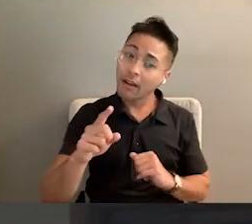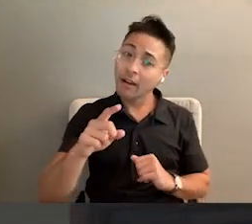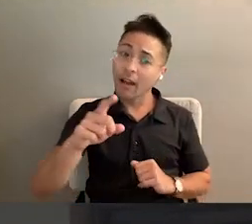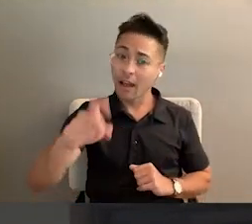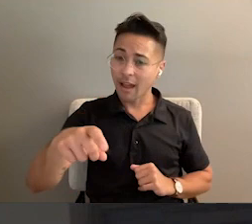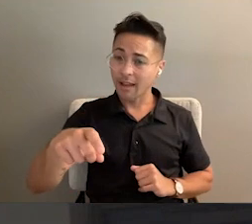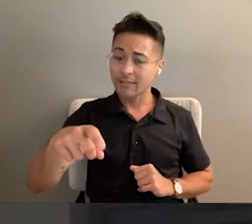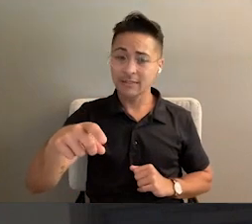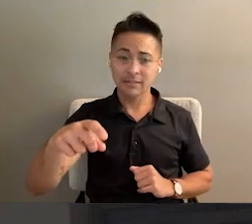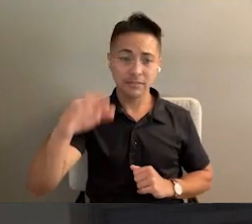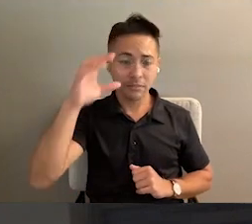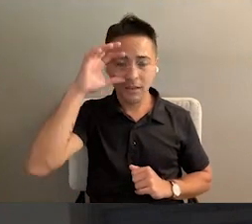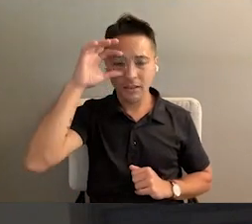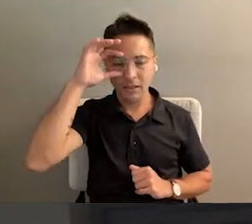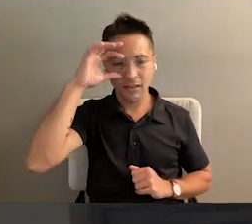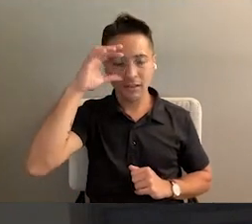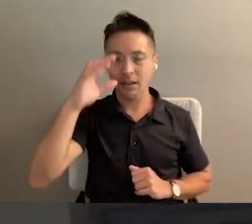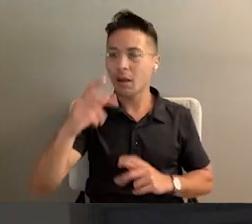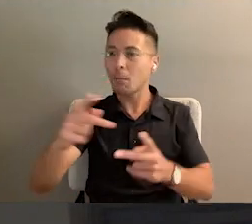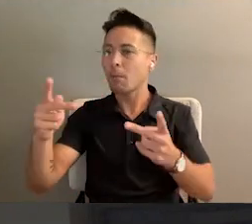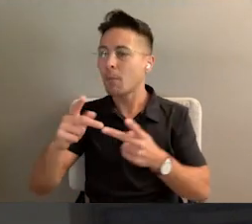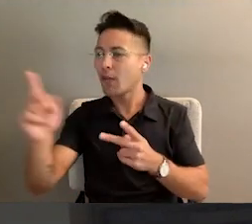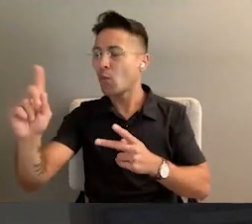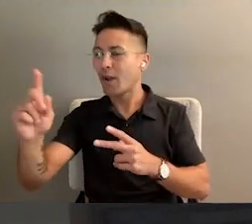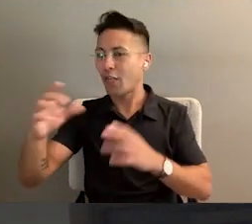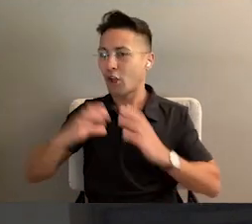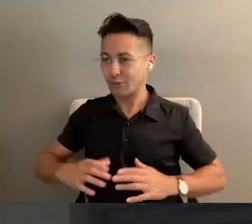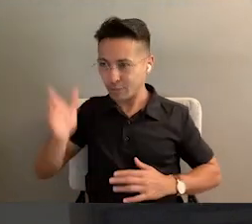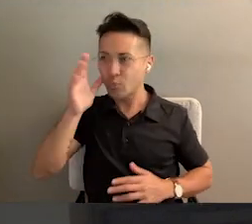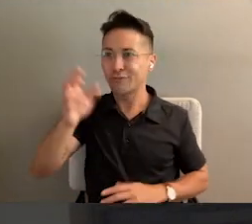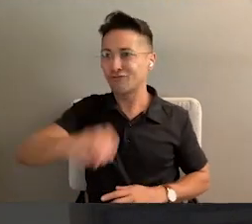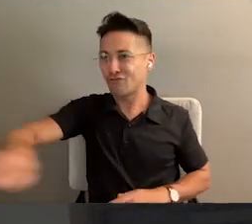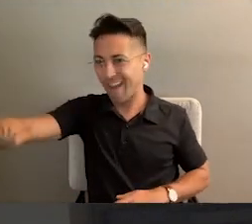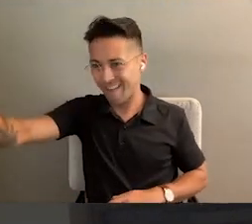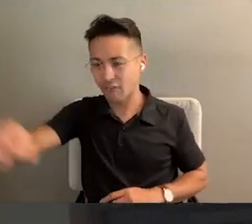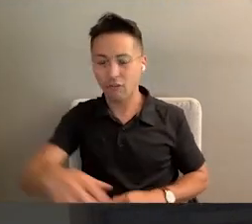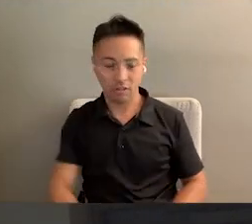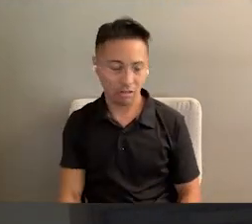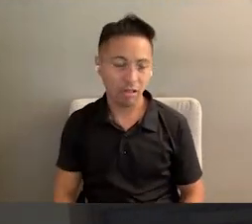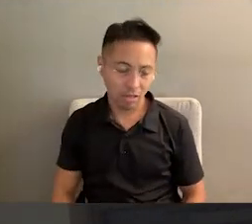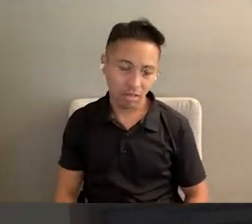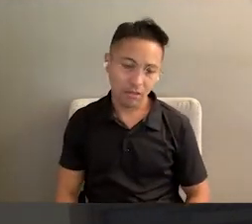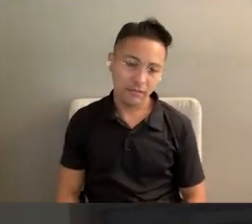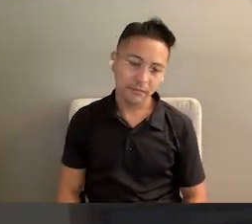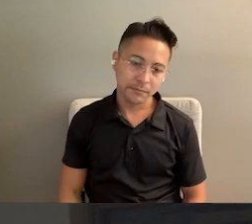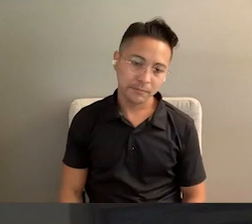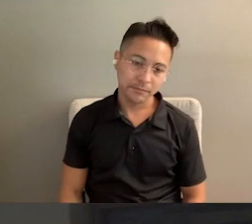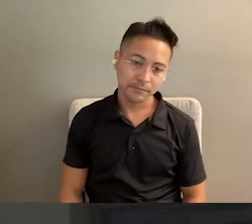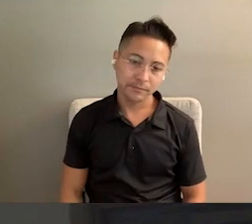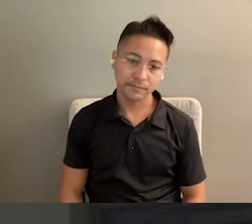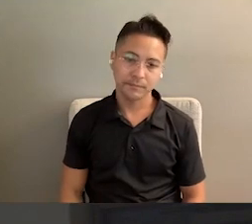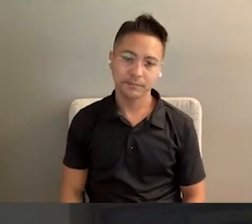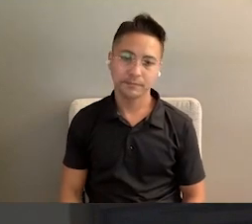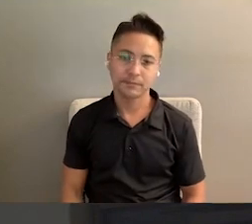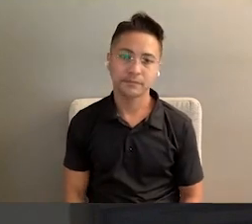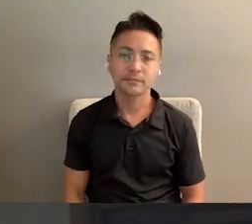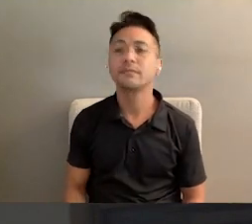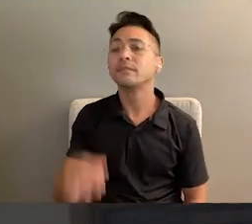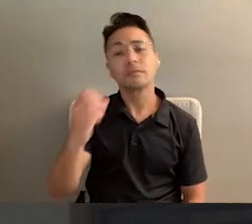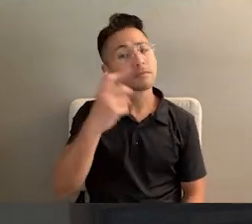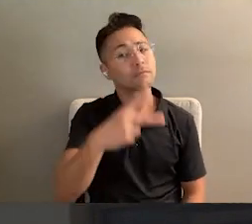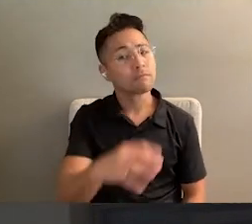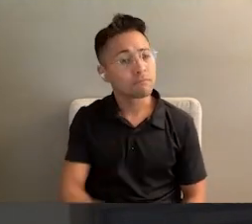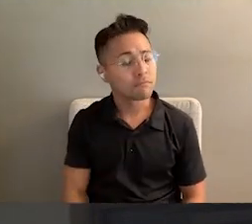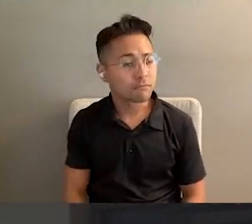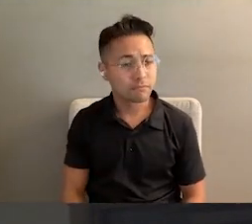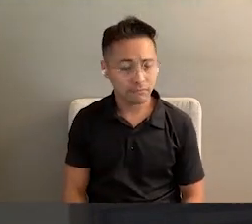Yes, but it has to be somewhere where the consumer is going to travel. Well, my daughter Right. is a DH, was a DHA. She